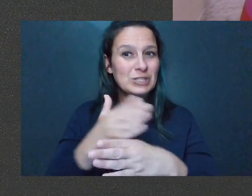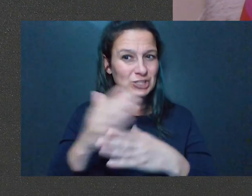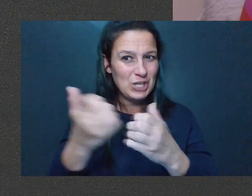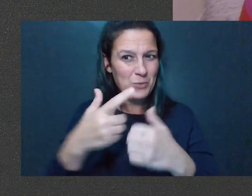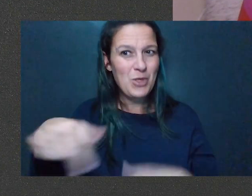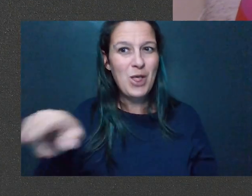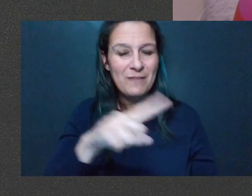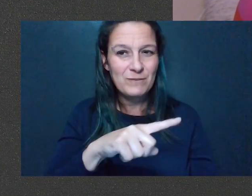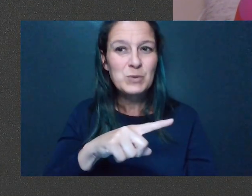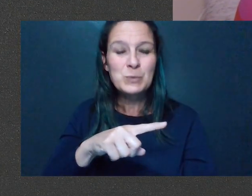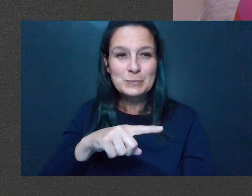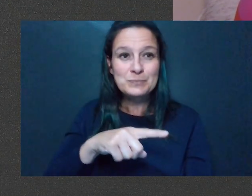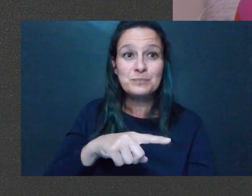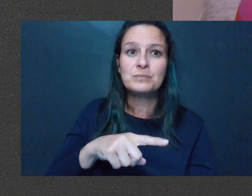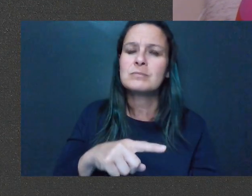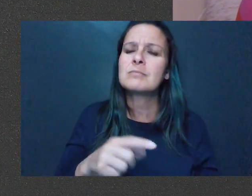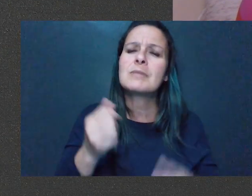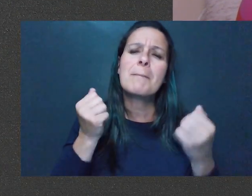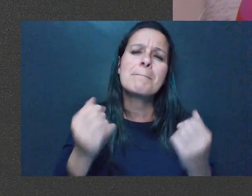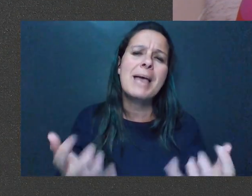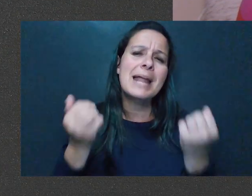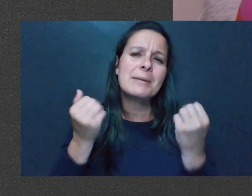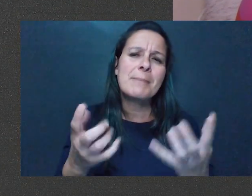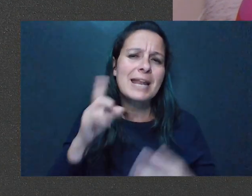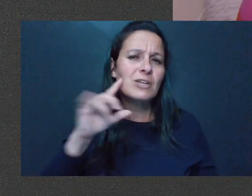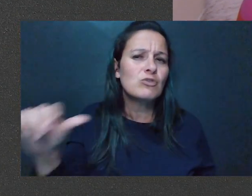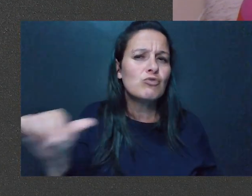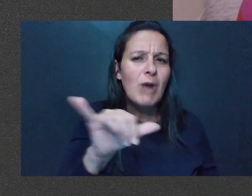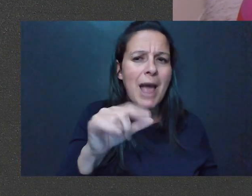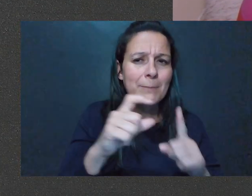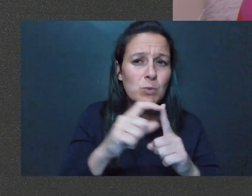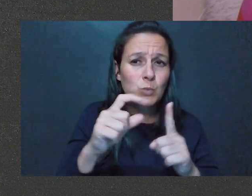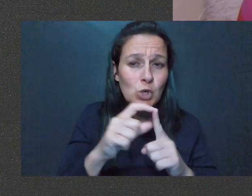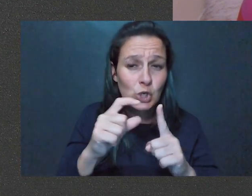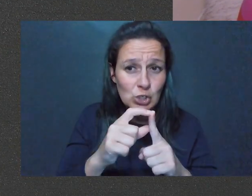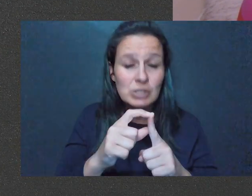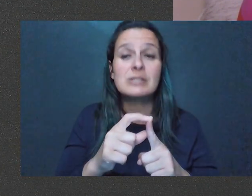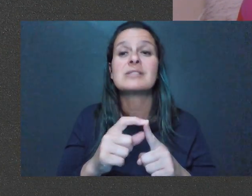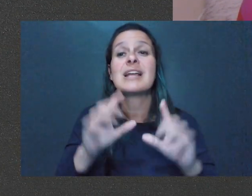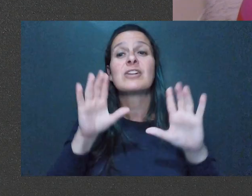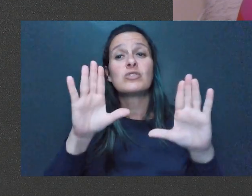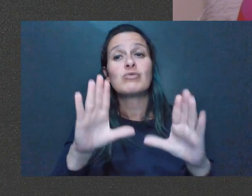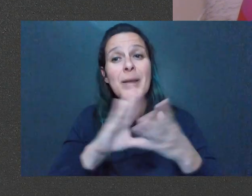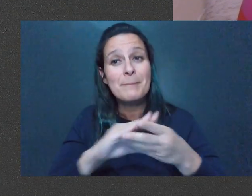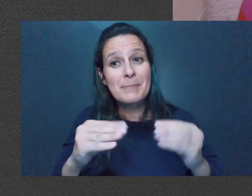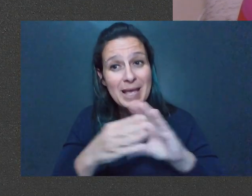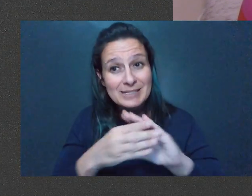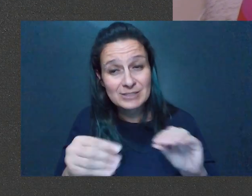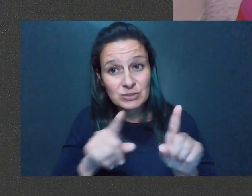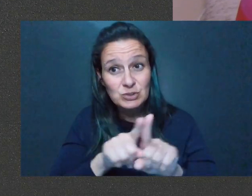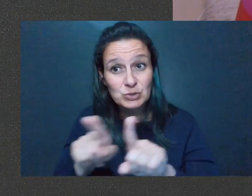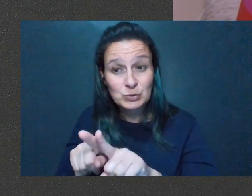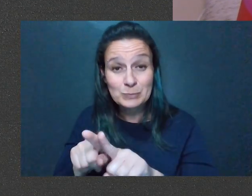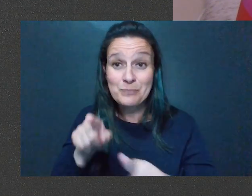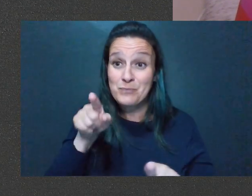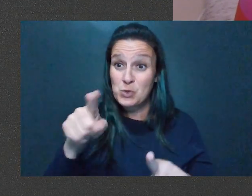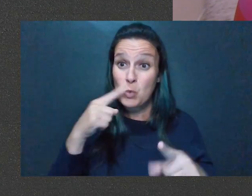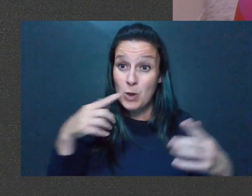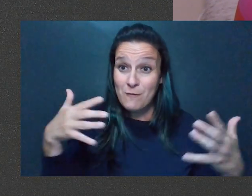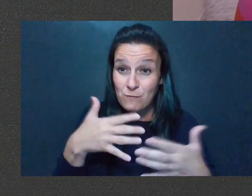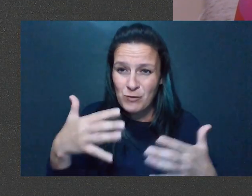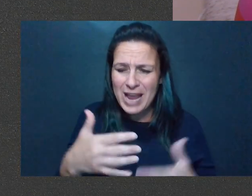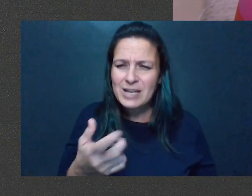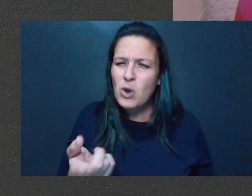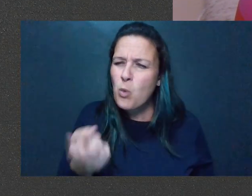you. It's filled with rhymes, and it has a great message too. When you're afraid, just take